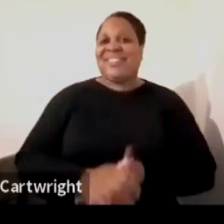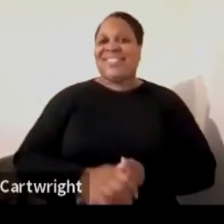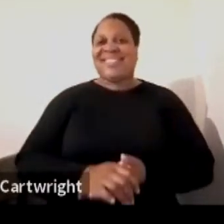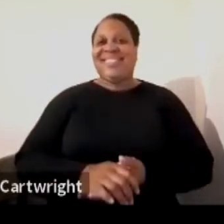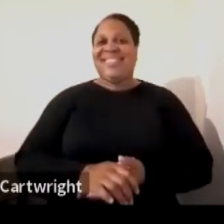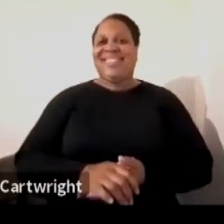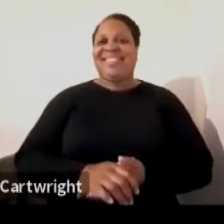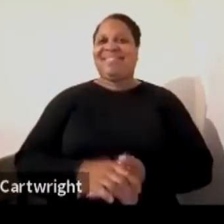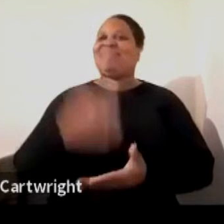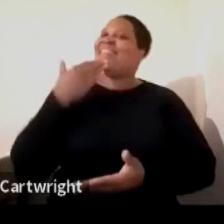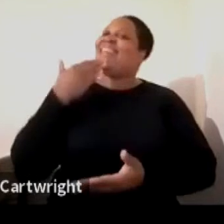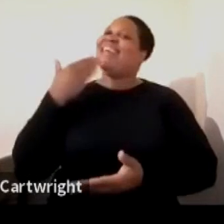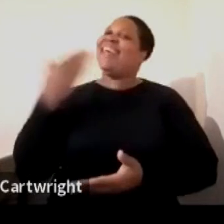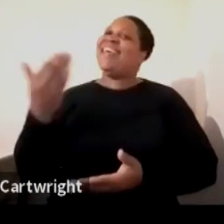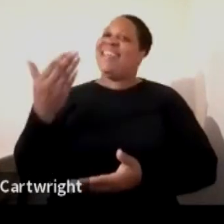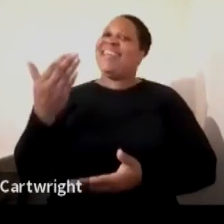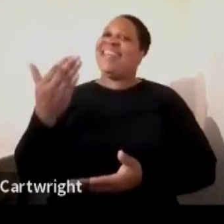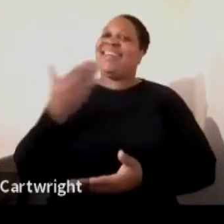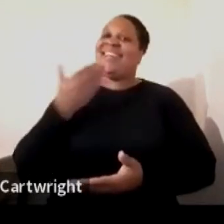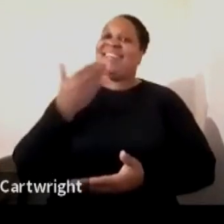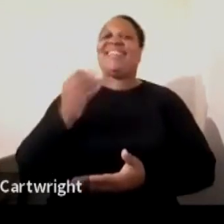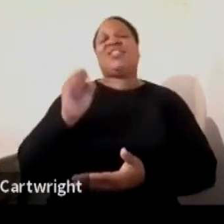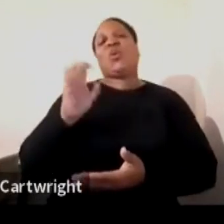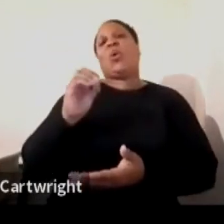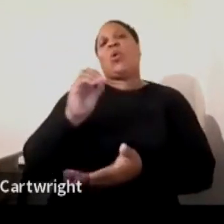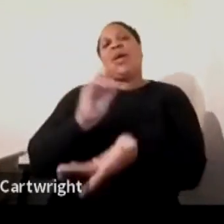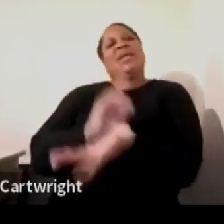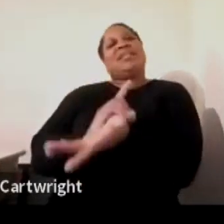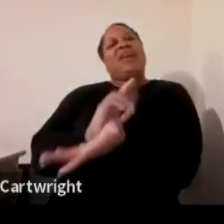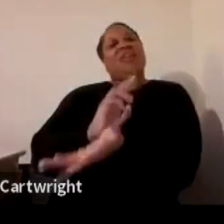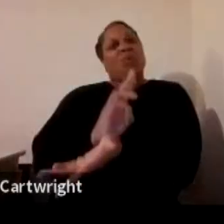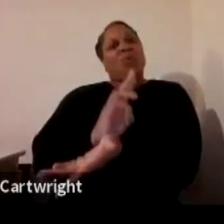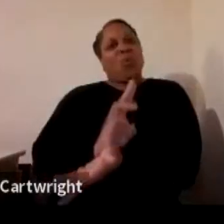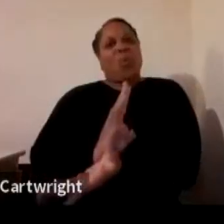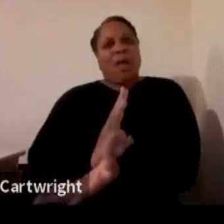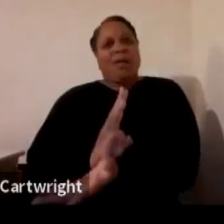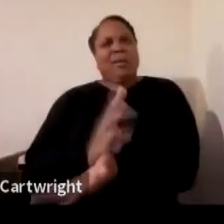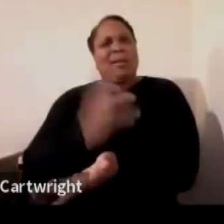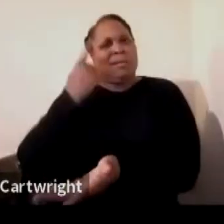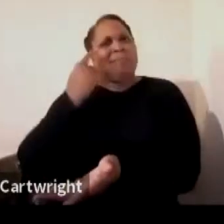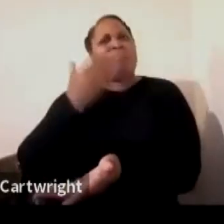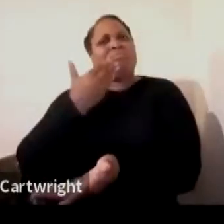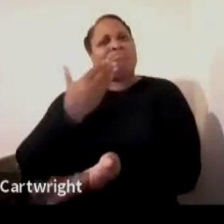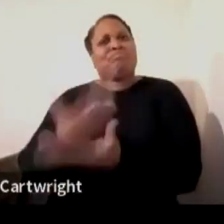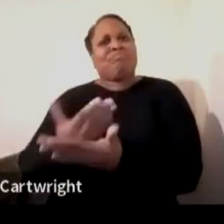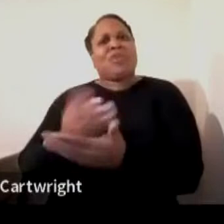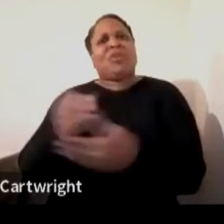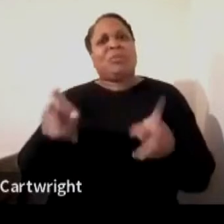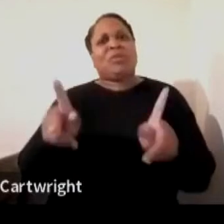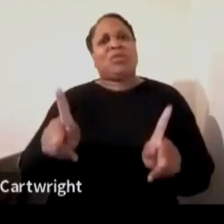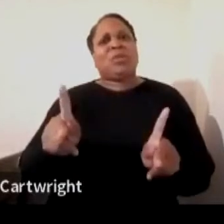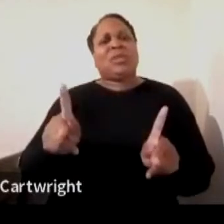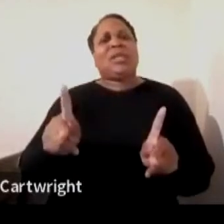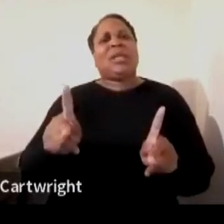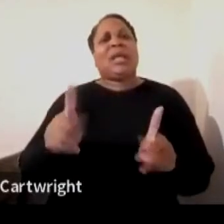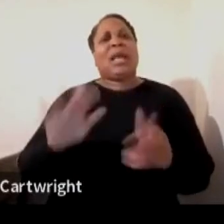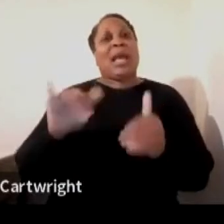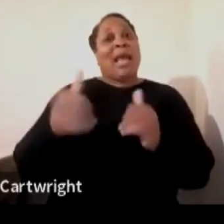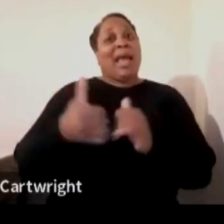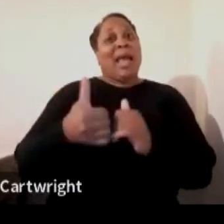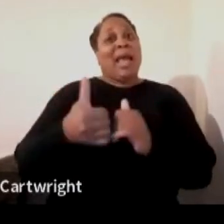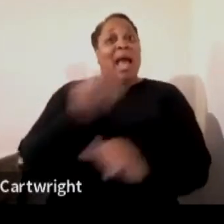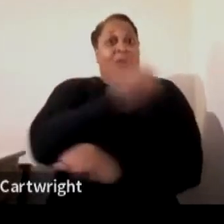Thank you very much. So Dr. Walden, I think this is a good opportunity to ask you, tell us exactly how does the vaccine